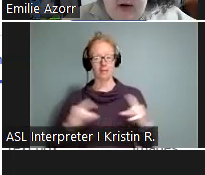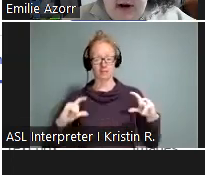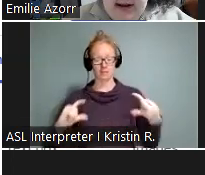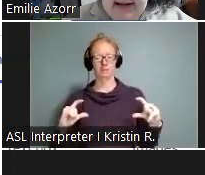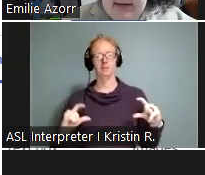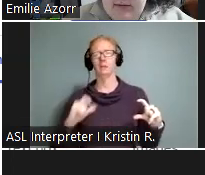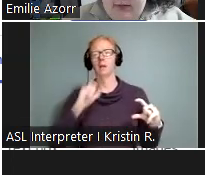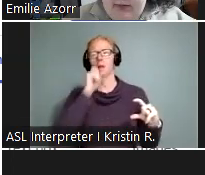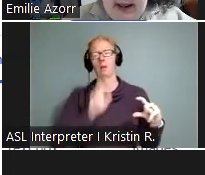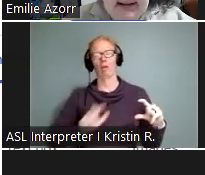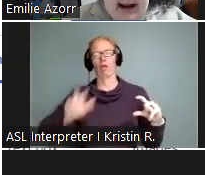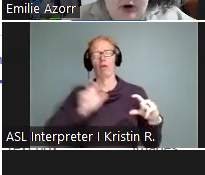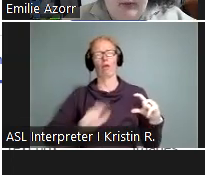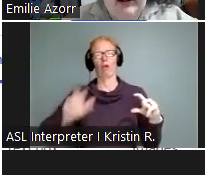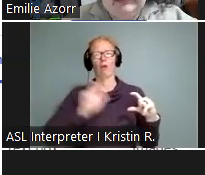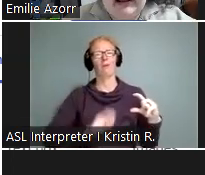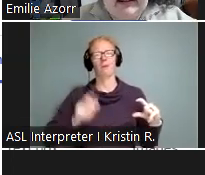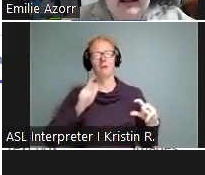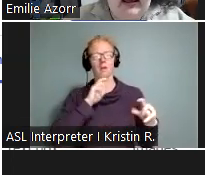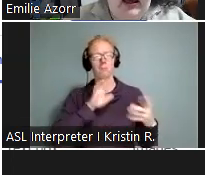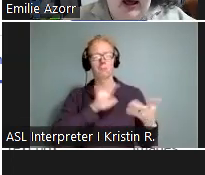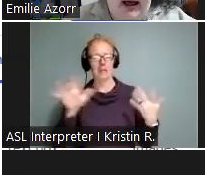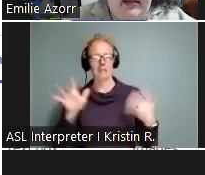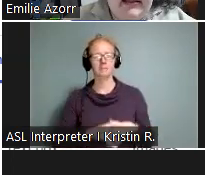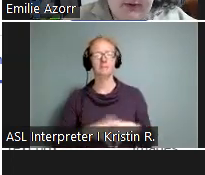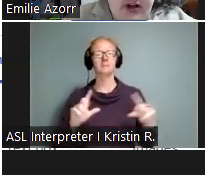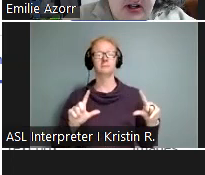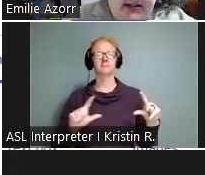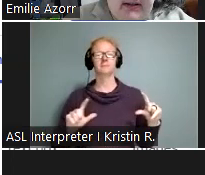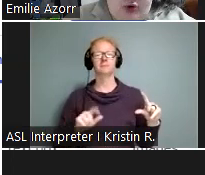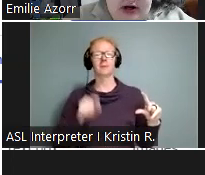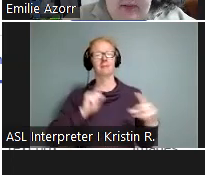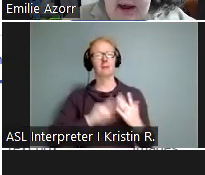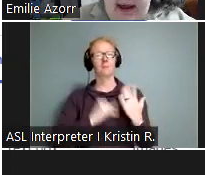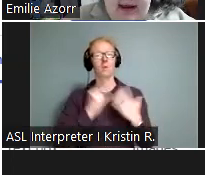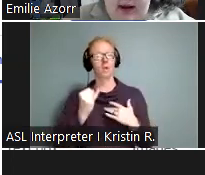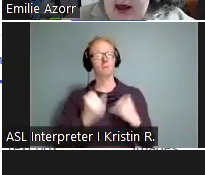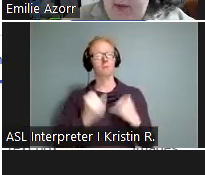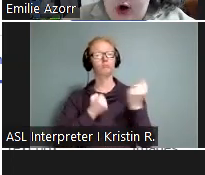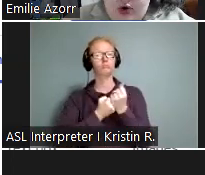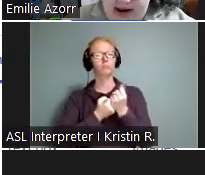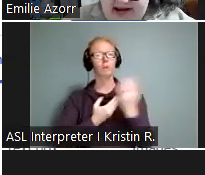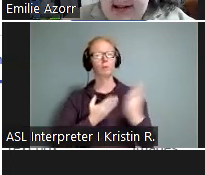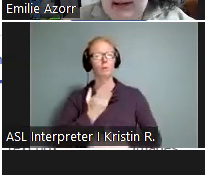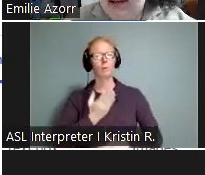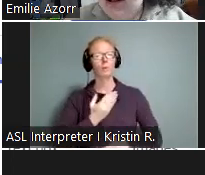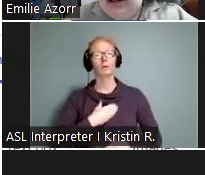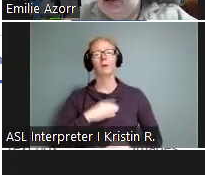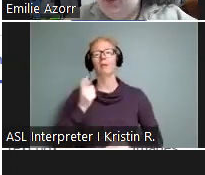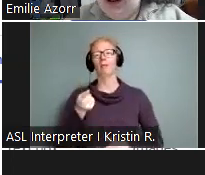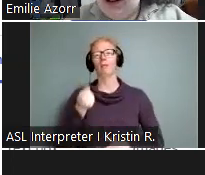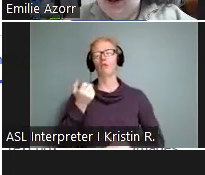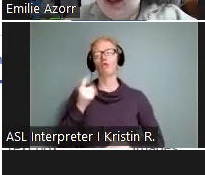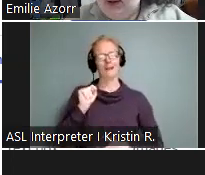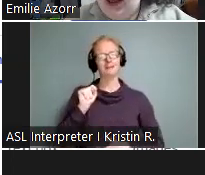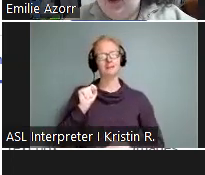going to hover over it because it blanks it out, but it says, this project is supported by our grant. This is